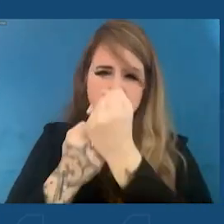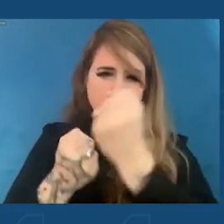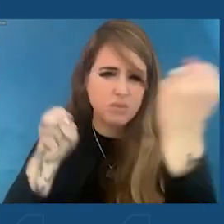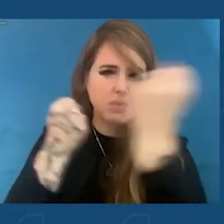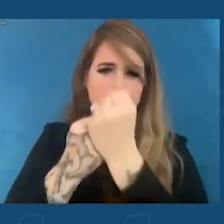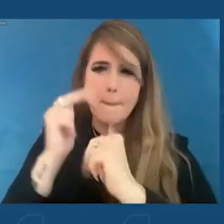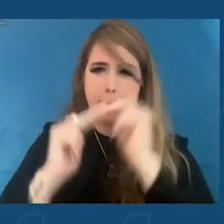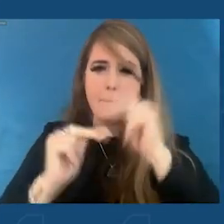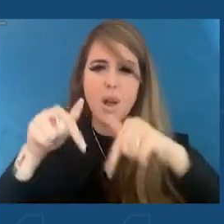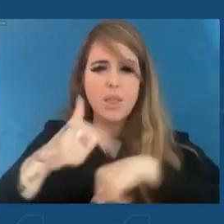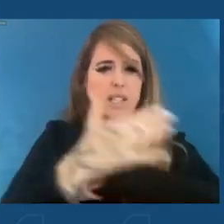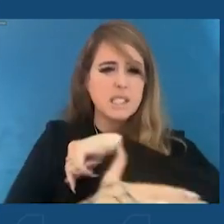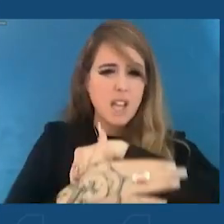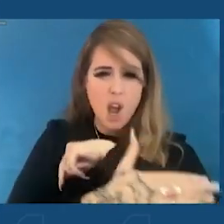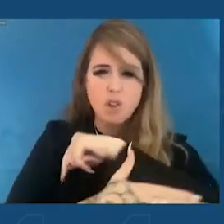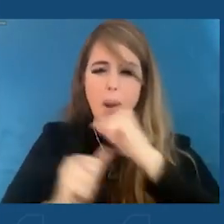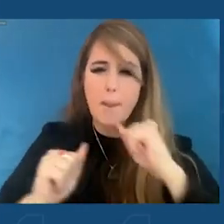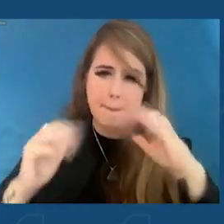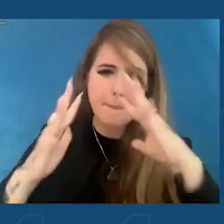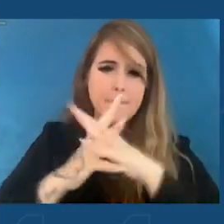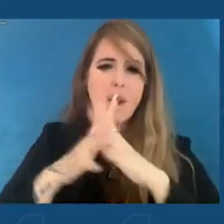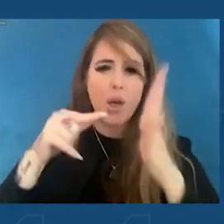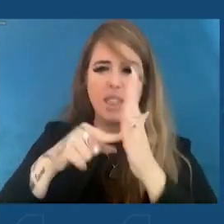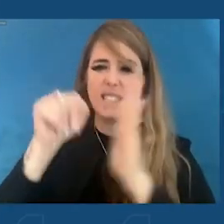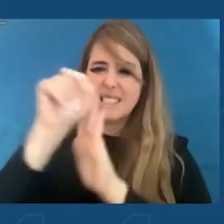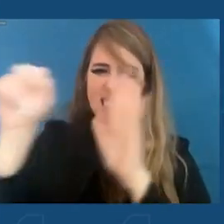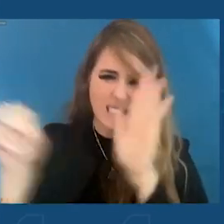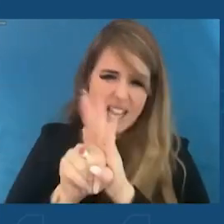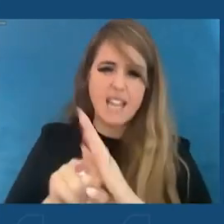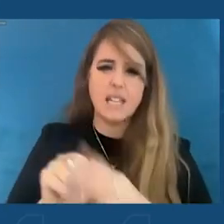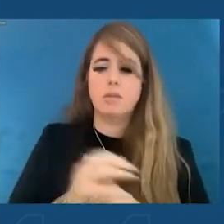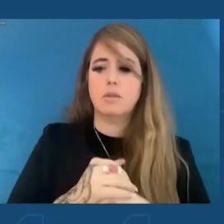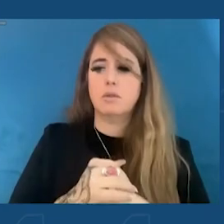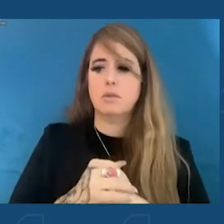country and built this state.